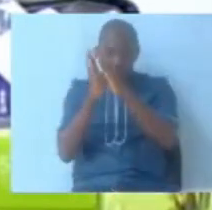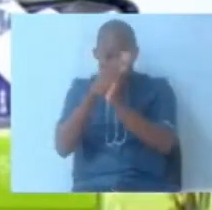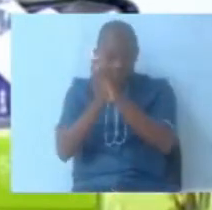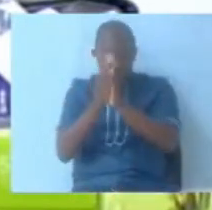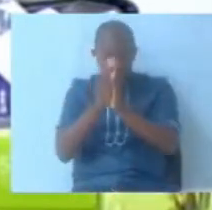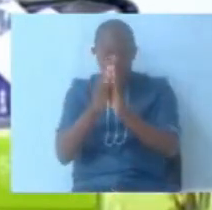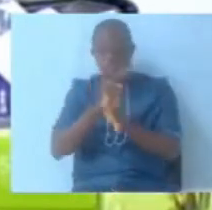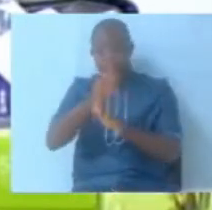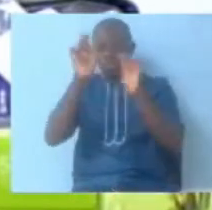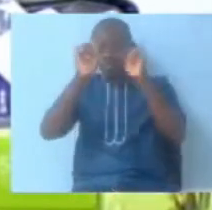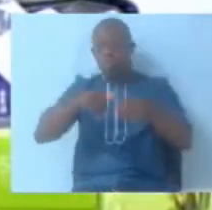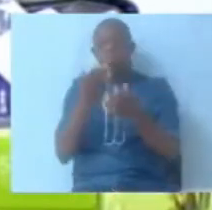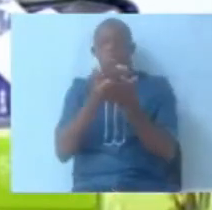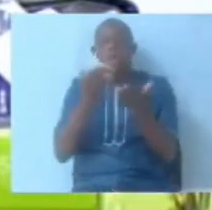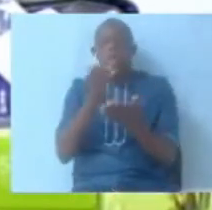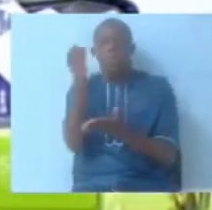because